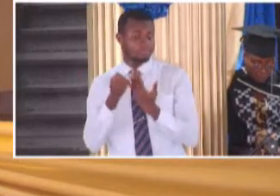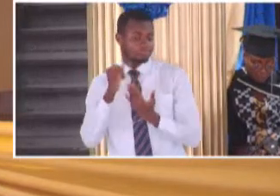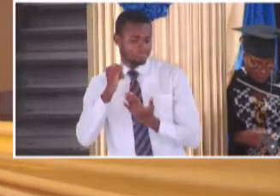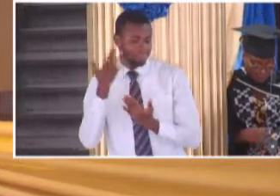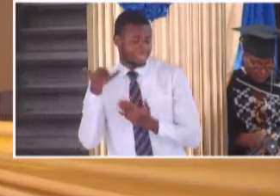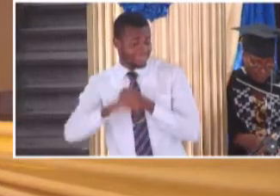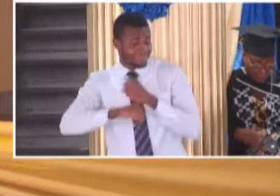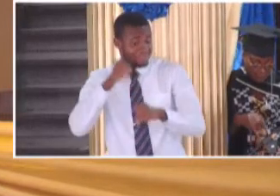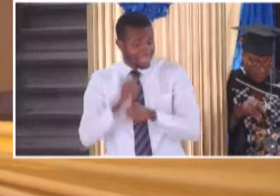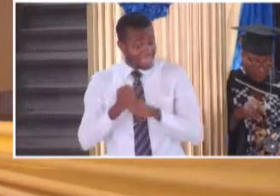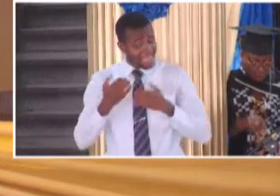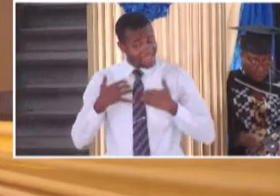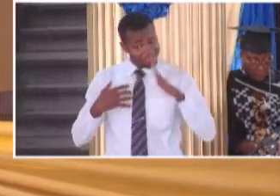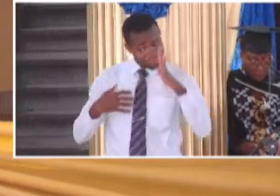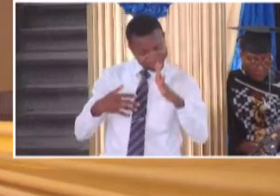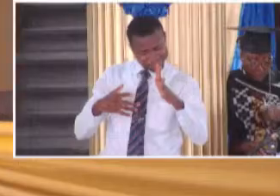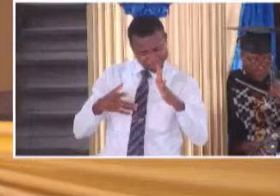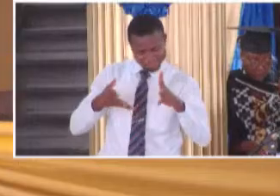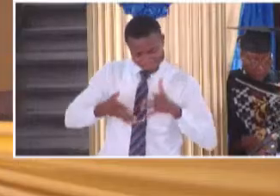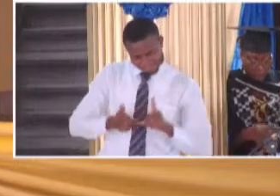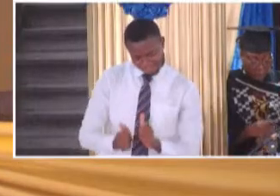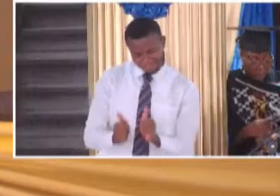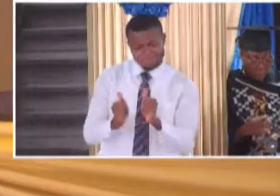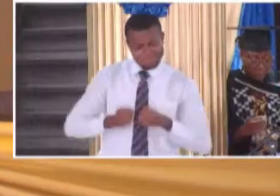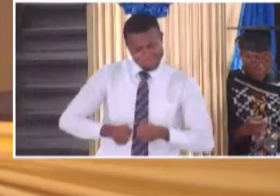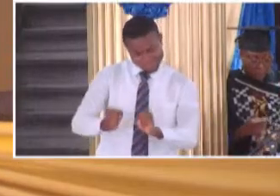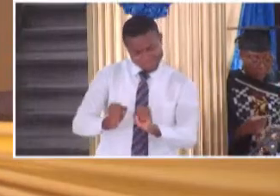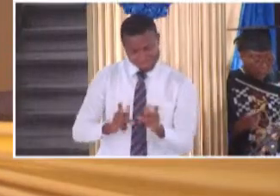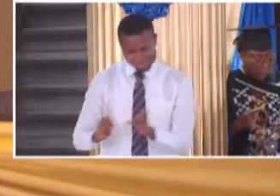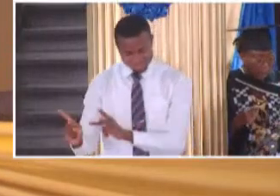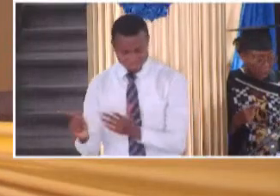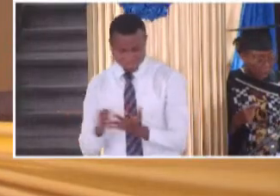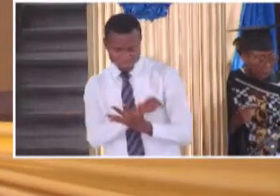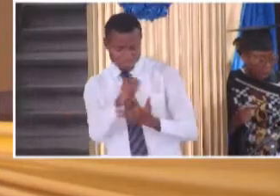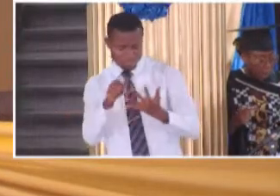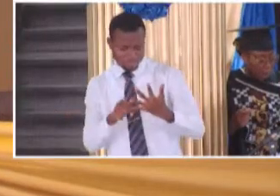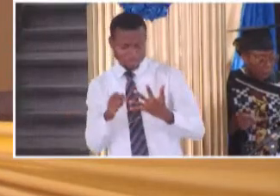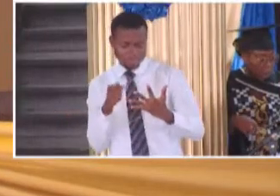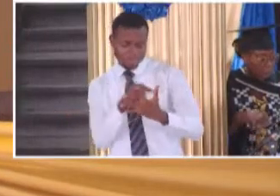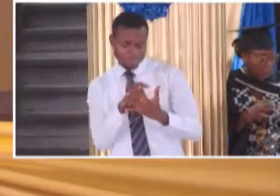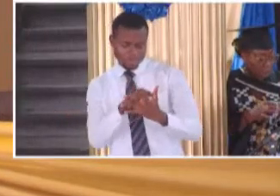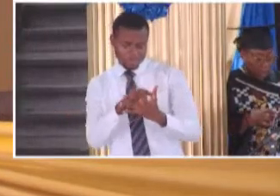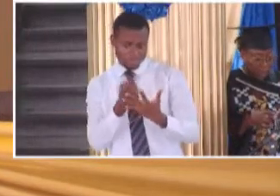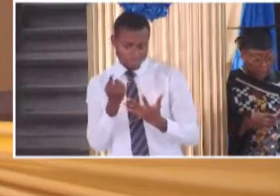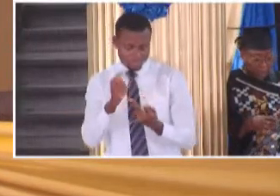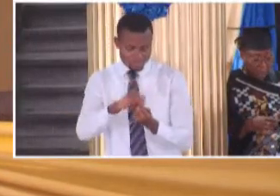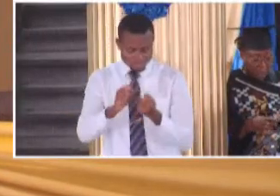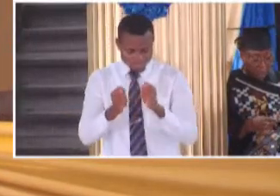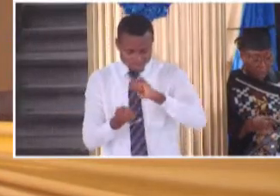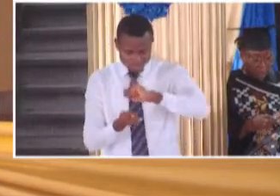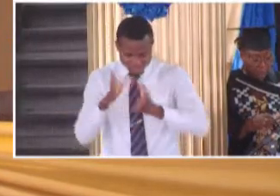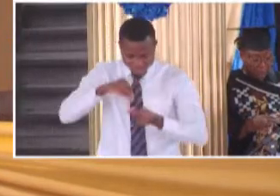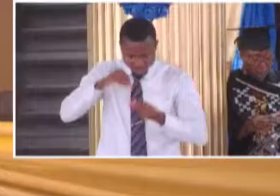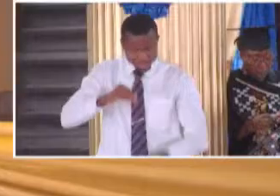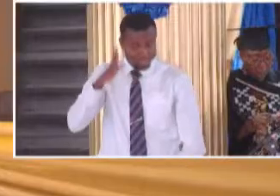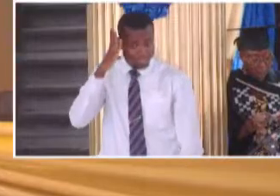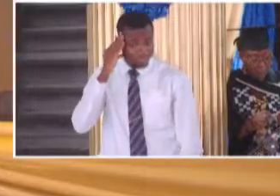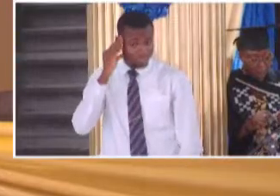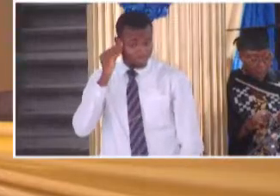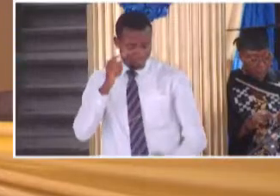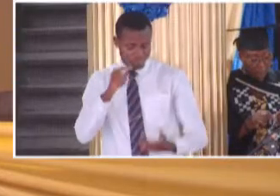has 5 strategic priorities, and these are: 1, transformative student experience;